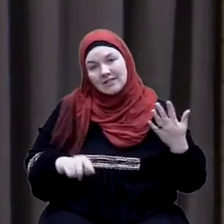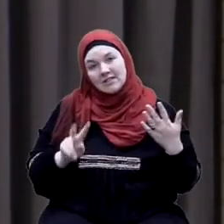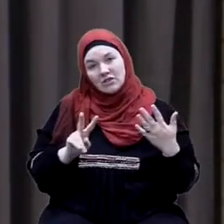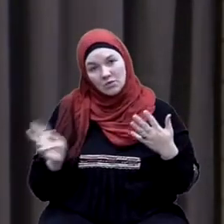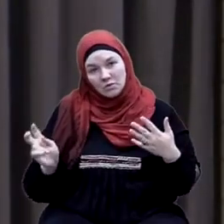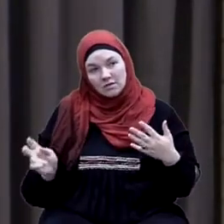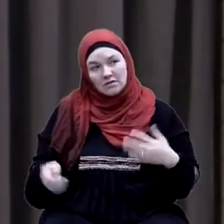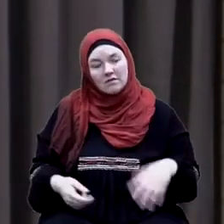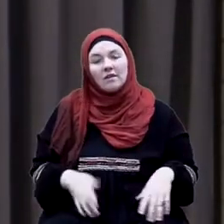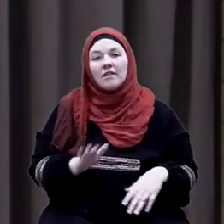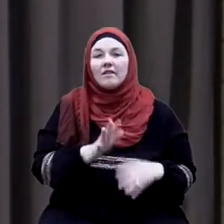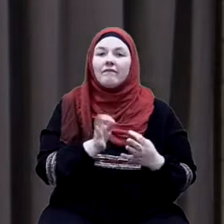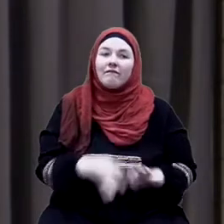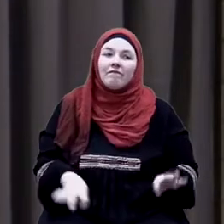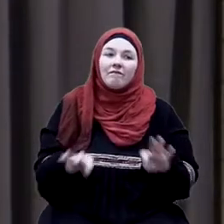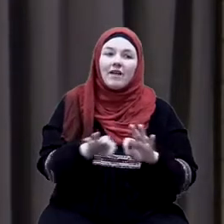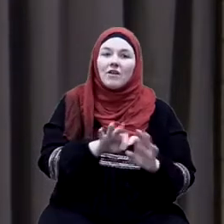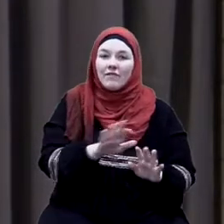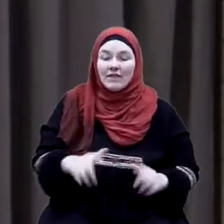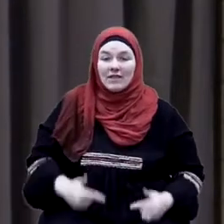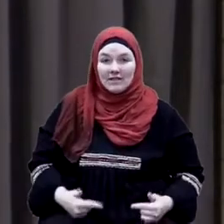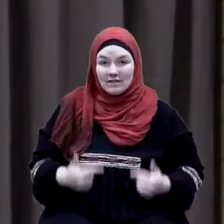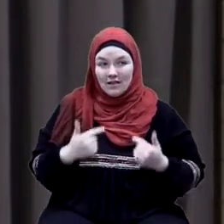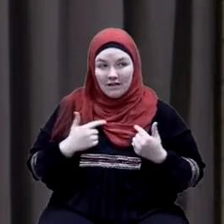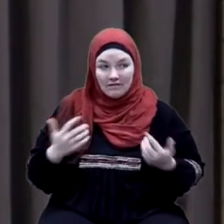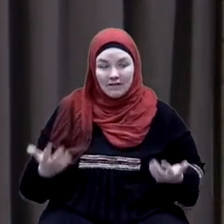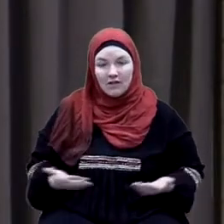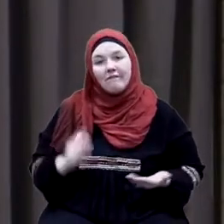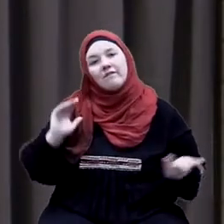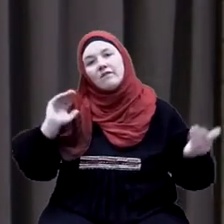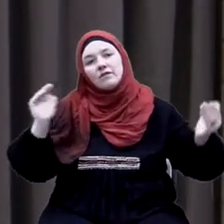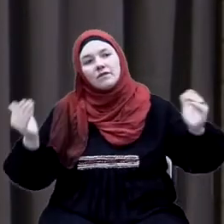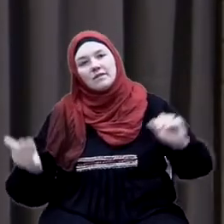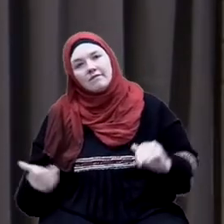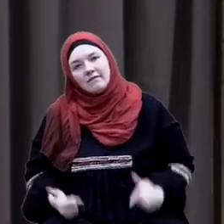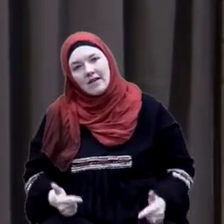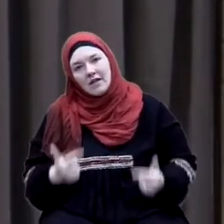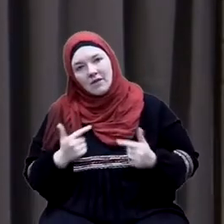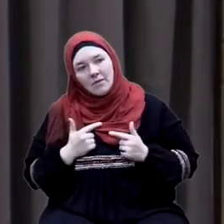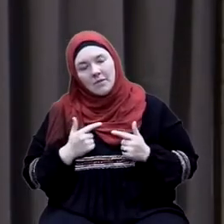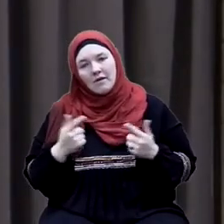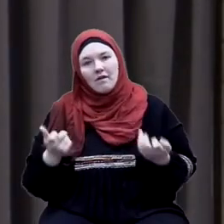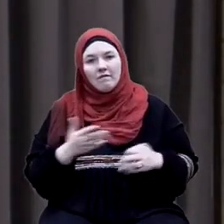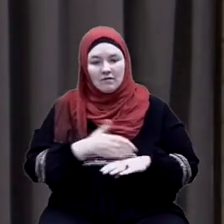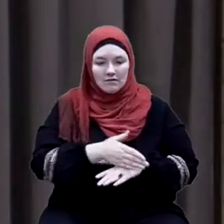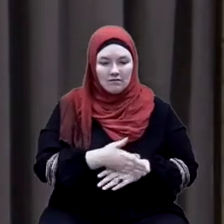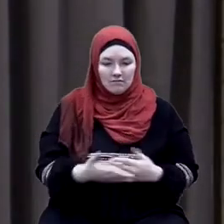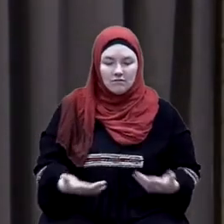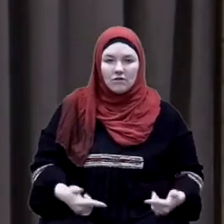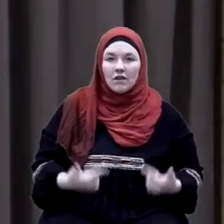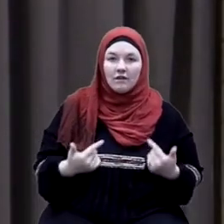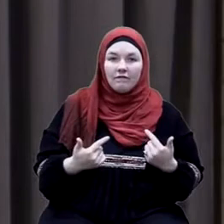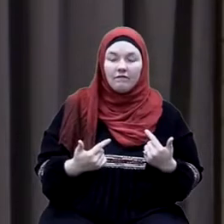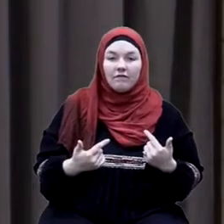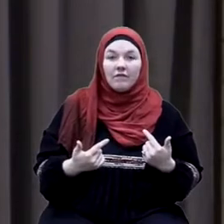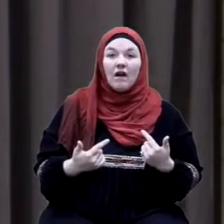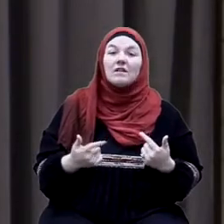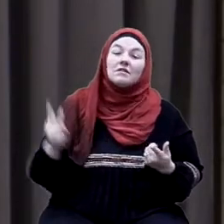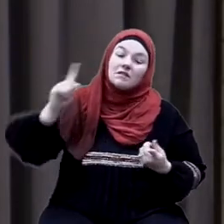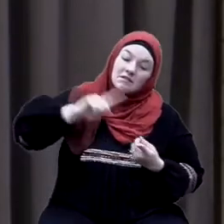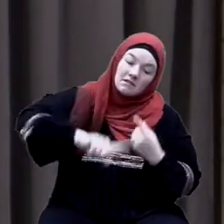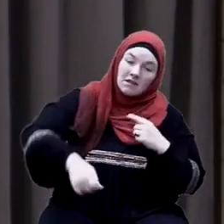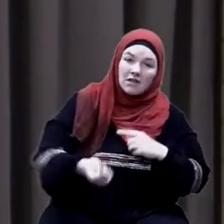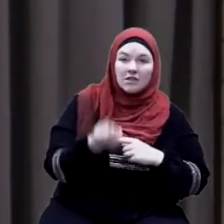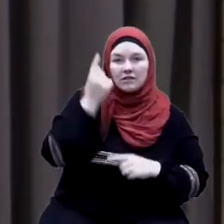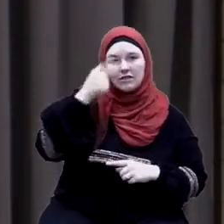issues. The value of this life versus the value of the hereafter. Unless they understand